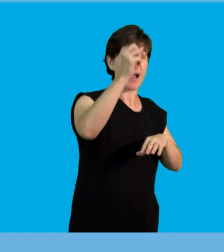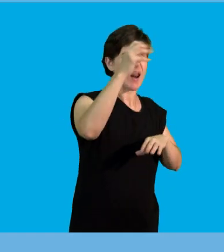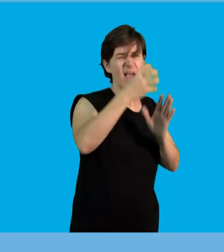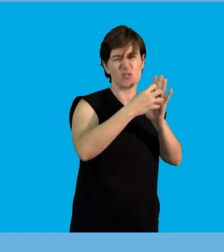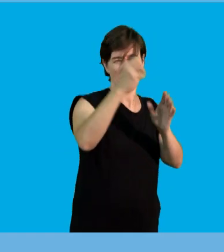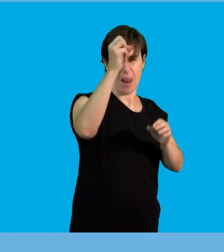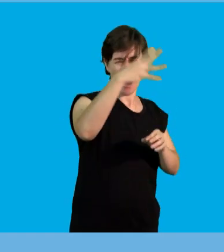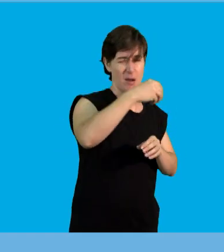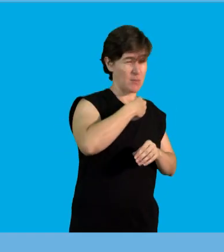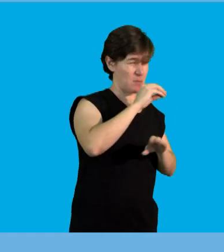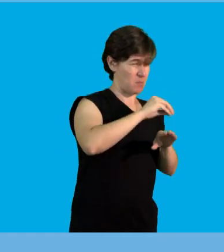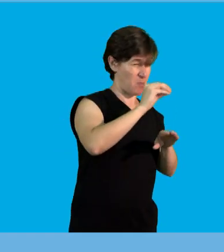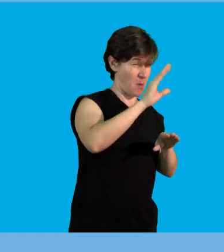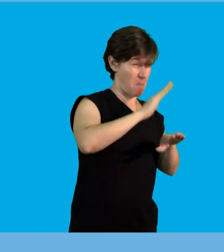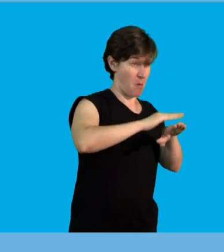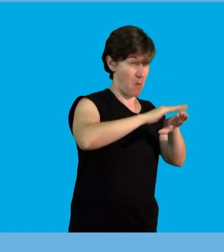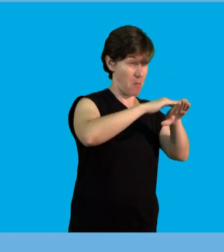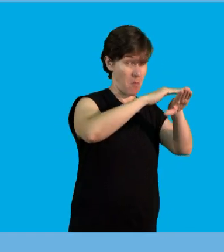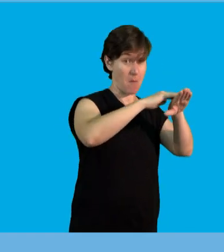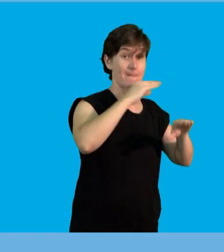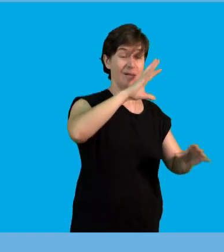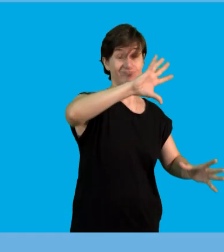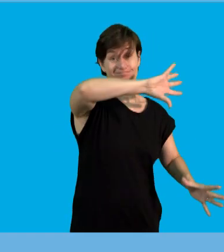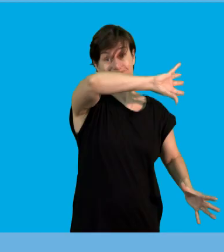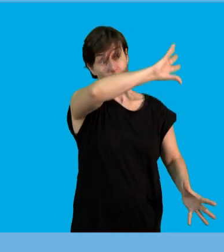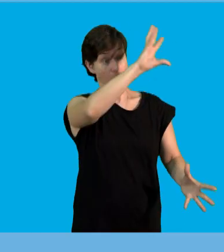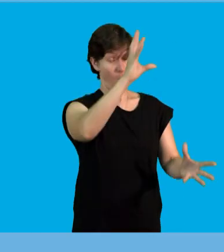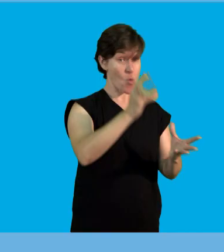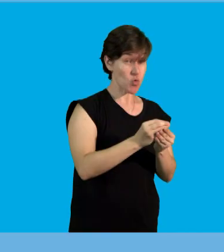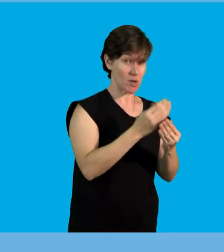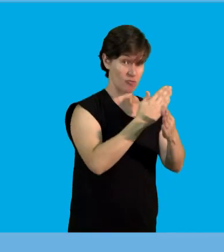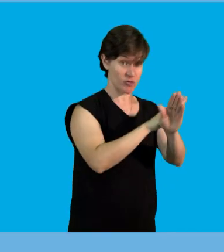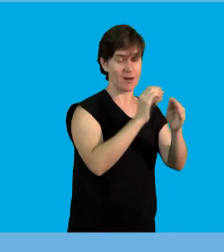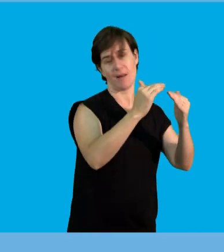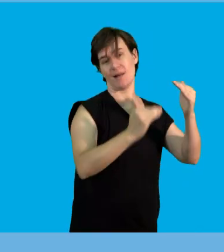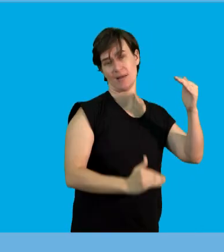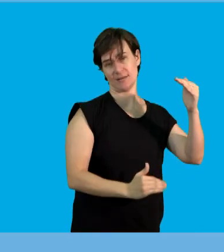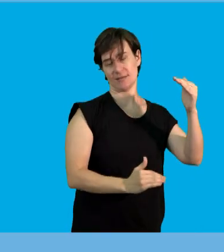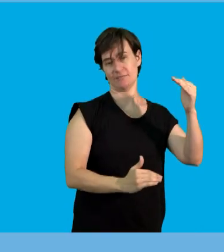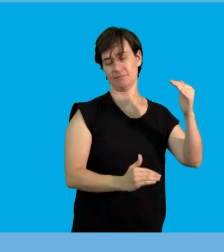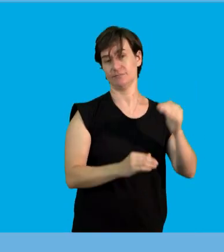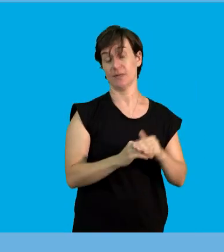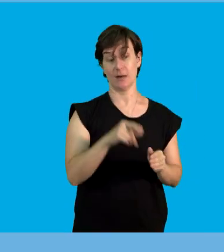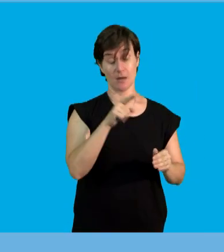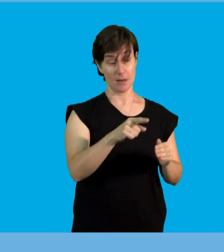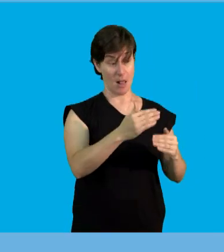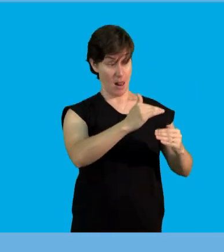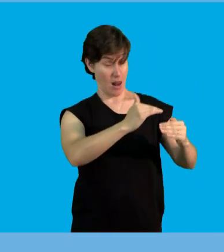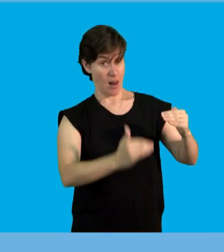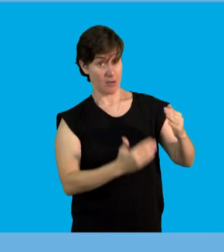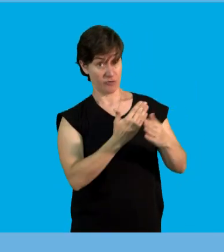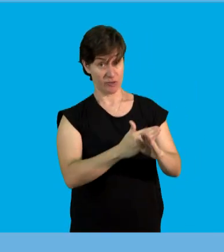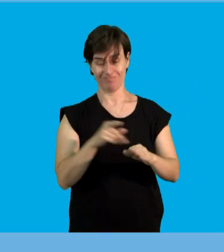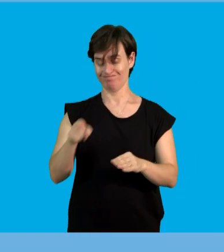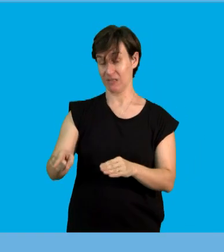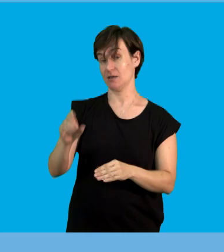as we're adding more resistors in a circuit, the total resistance of the circuit is going to be decreased. And because the resistance decreases in